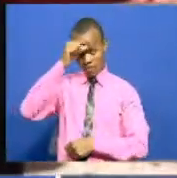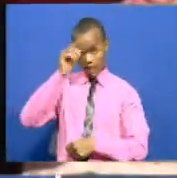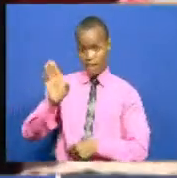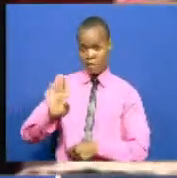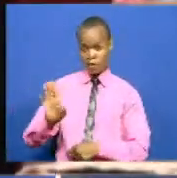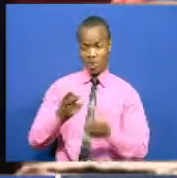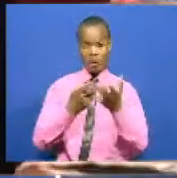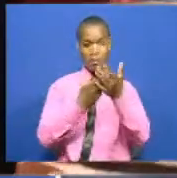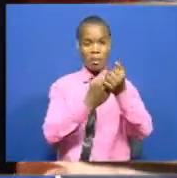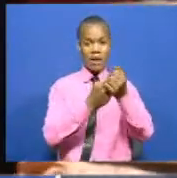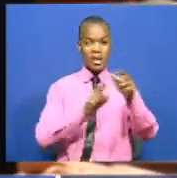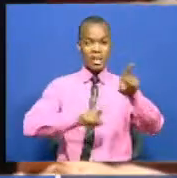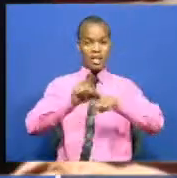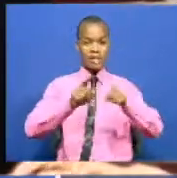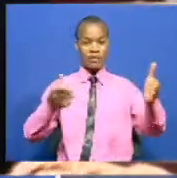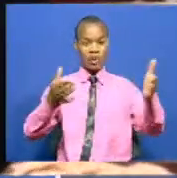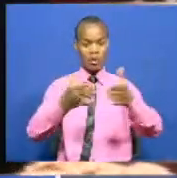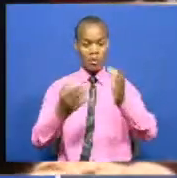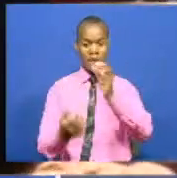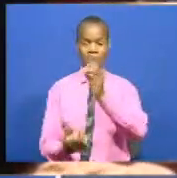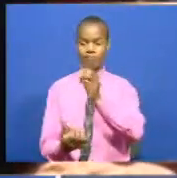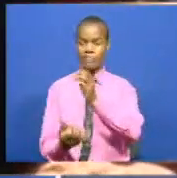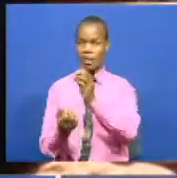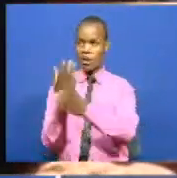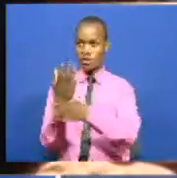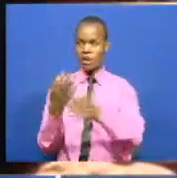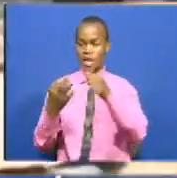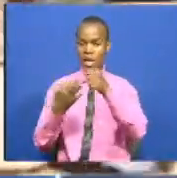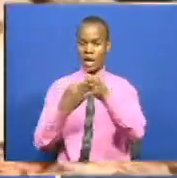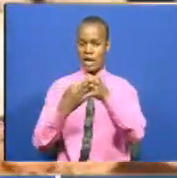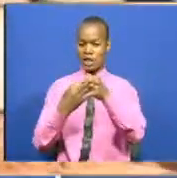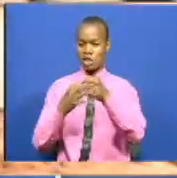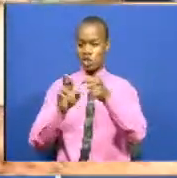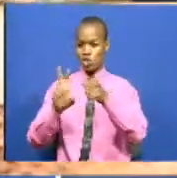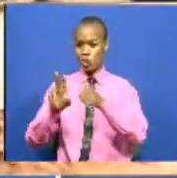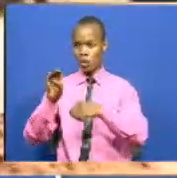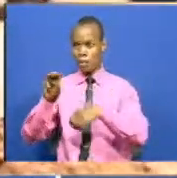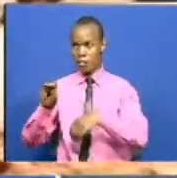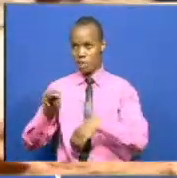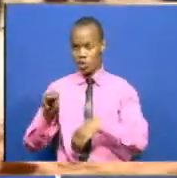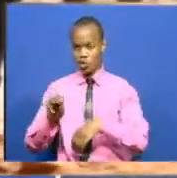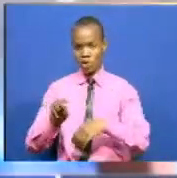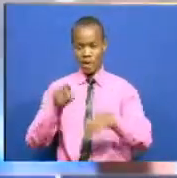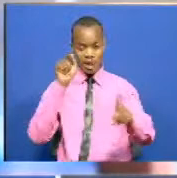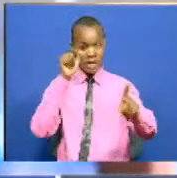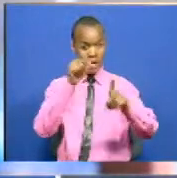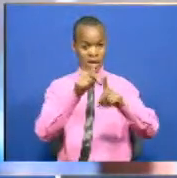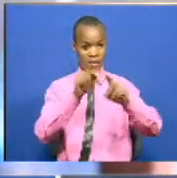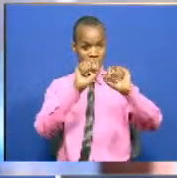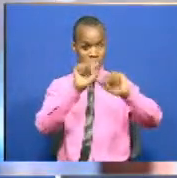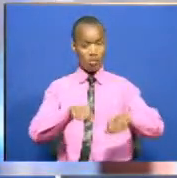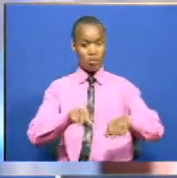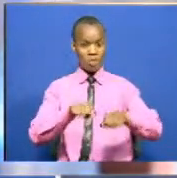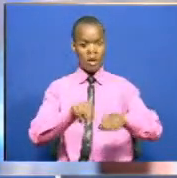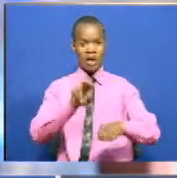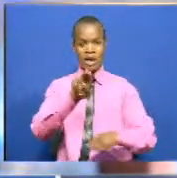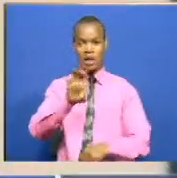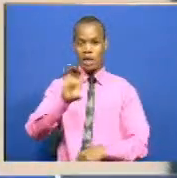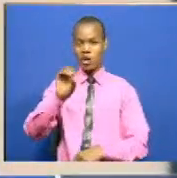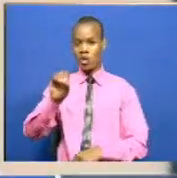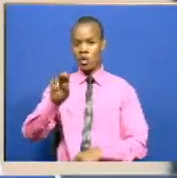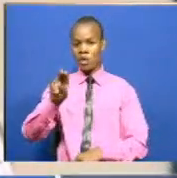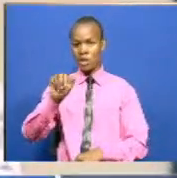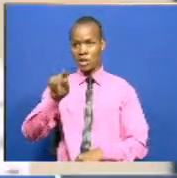Foundation, launched an 82 million shillings maternal health program aimed at reducing the rising maternal and neonatal deaths in the